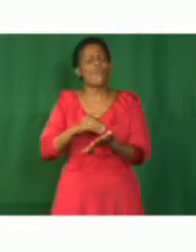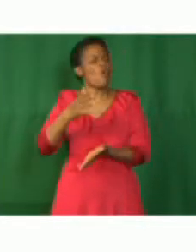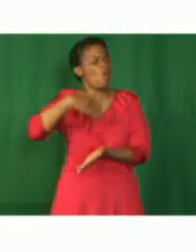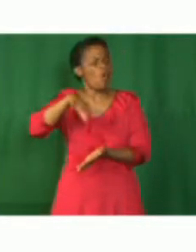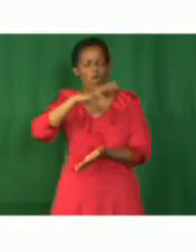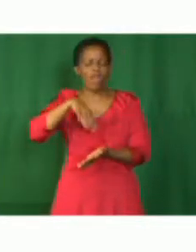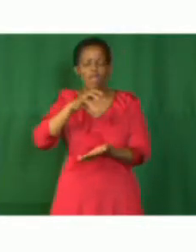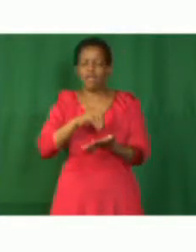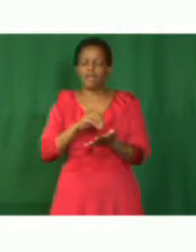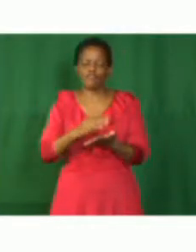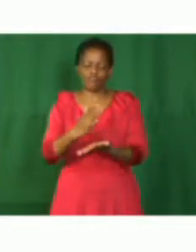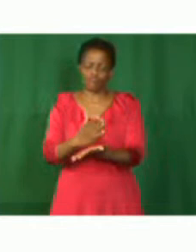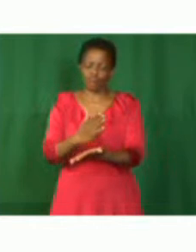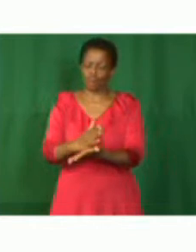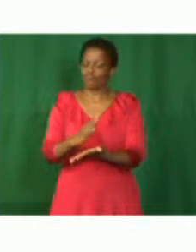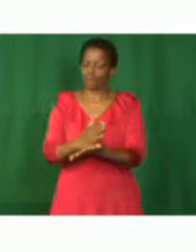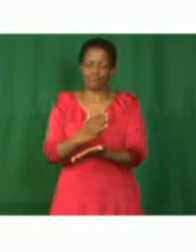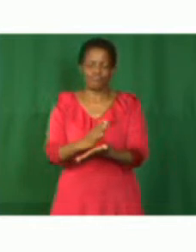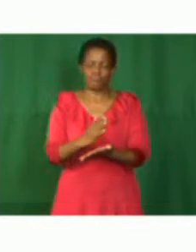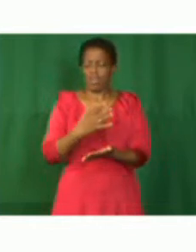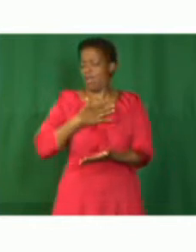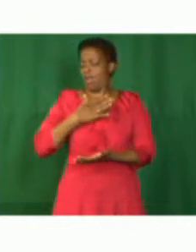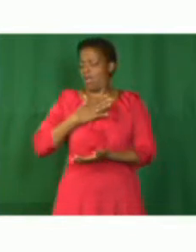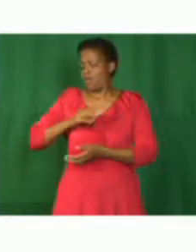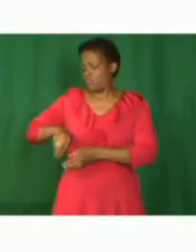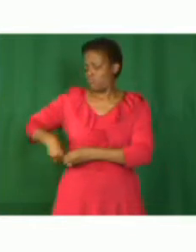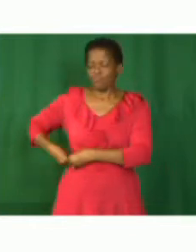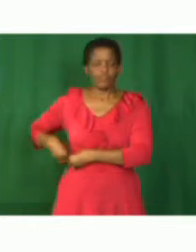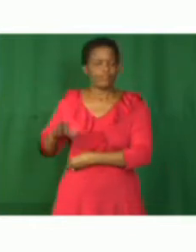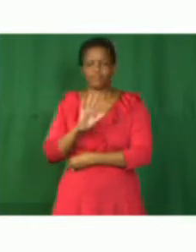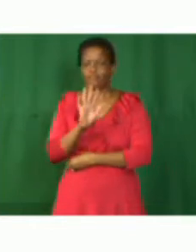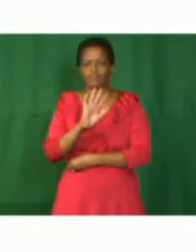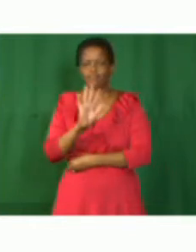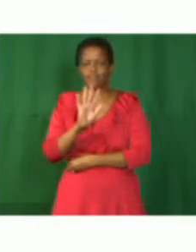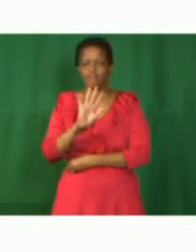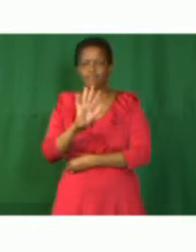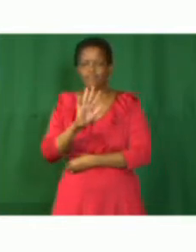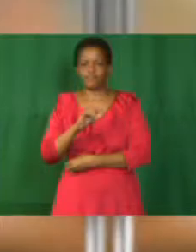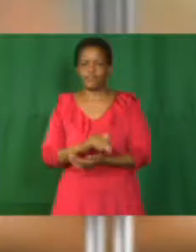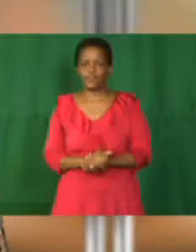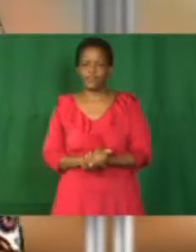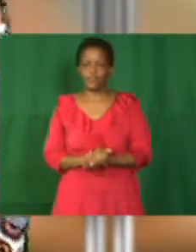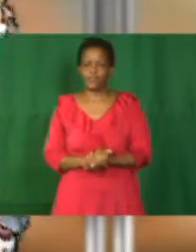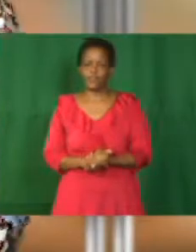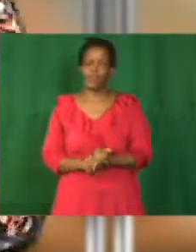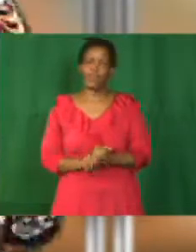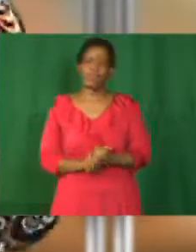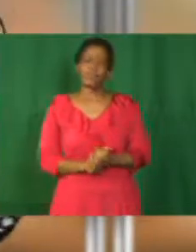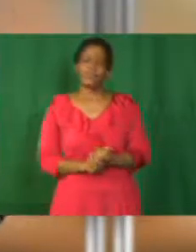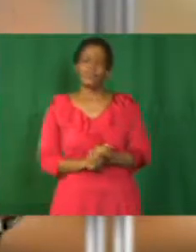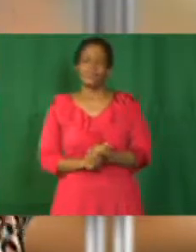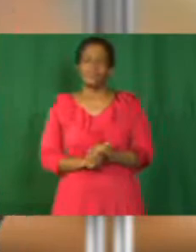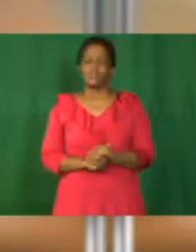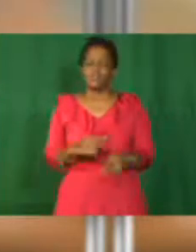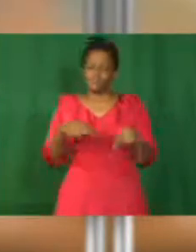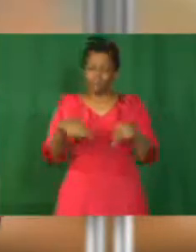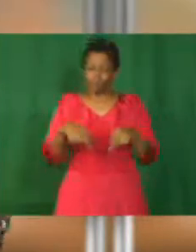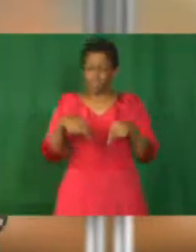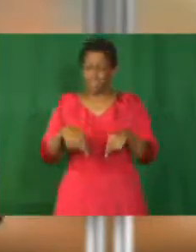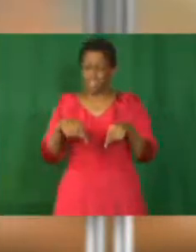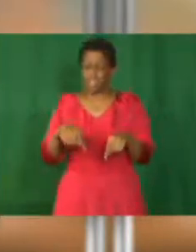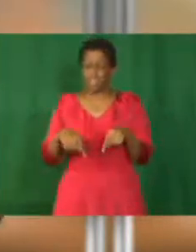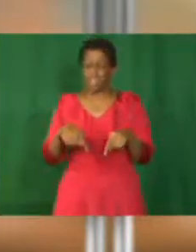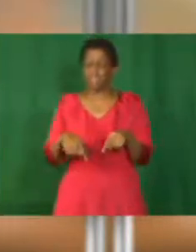literally everything. Now, the relevance now. Do Christians